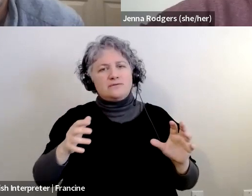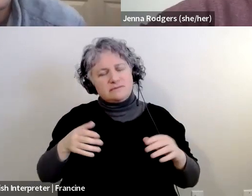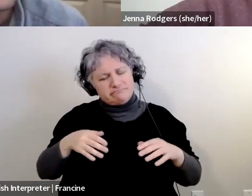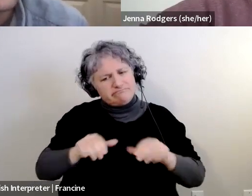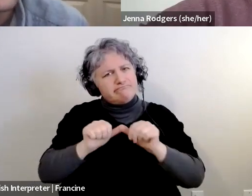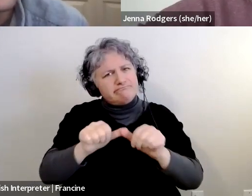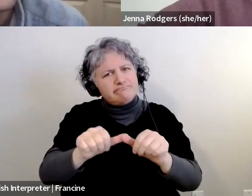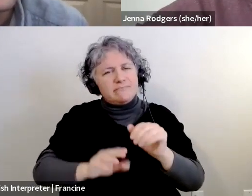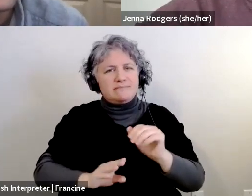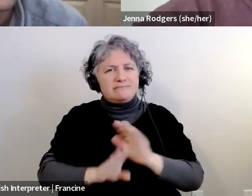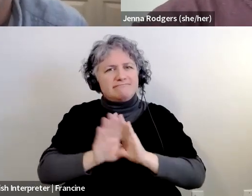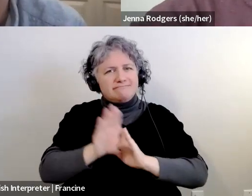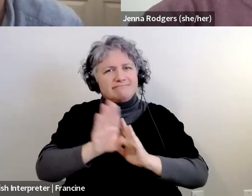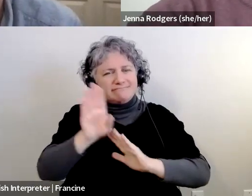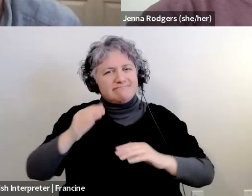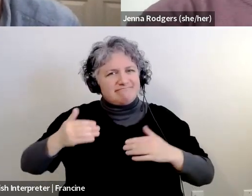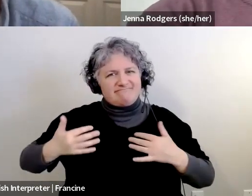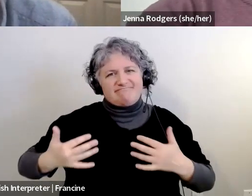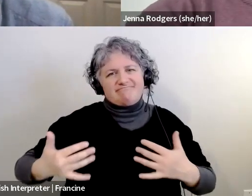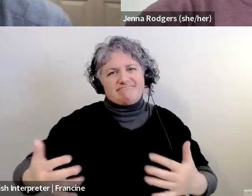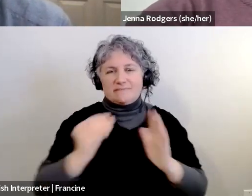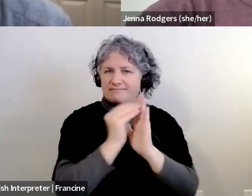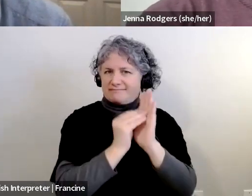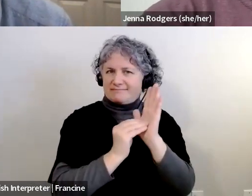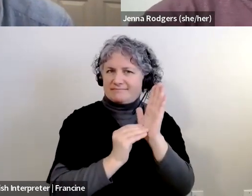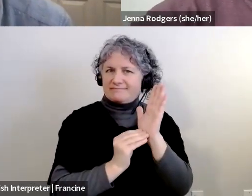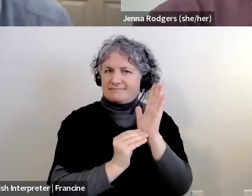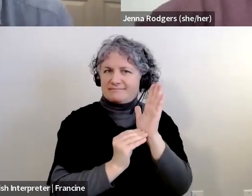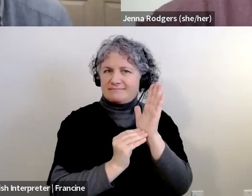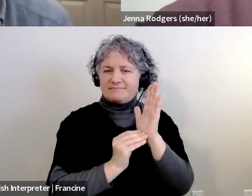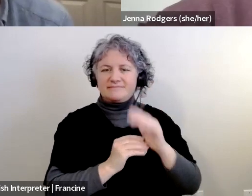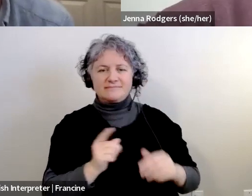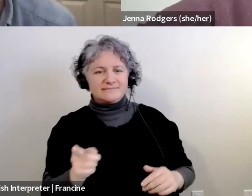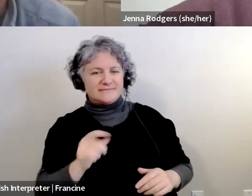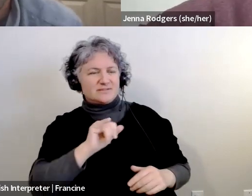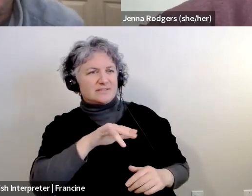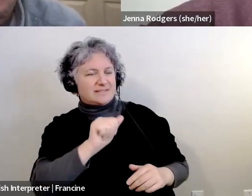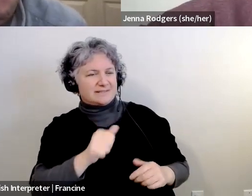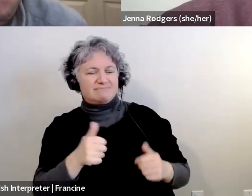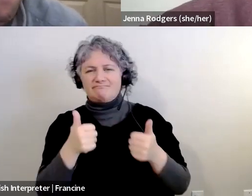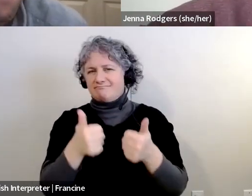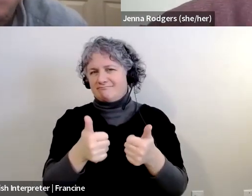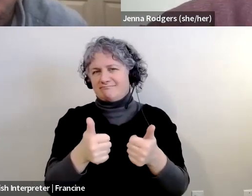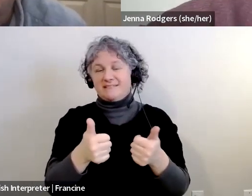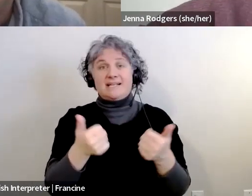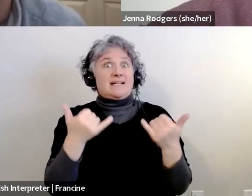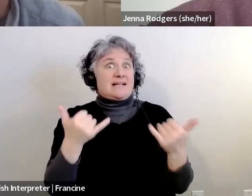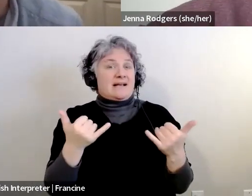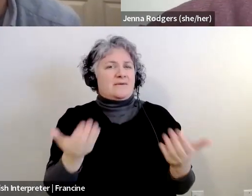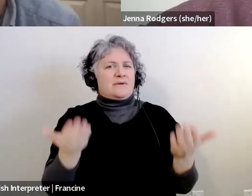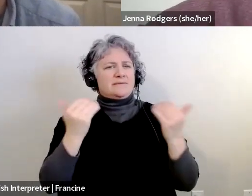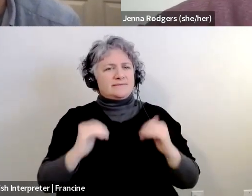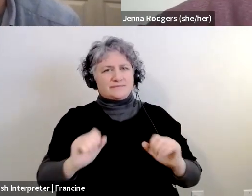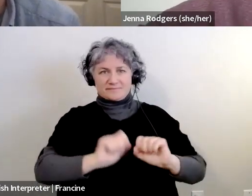That's great. And now, as promised, we're going to talk a little bit about the desk model, so we can step into the next